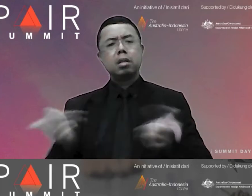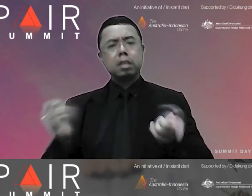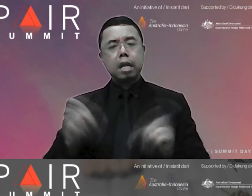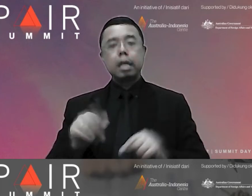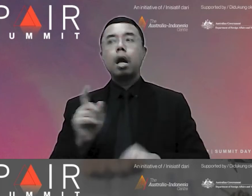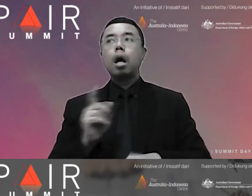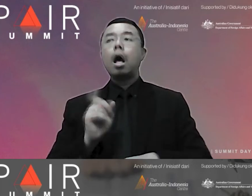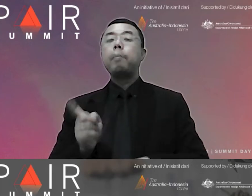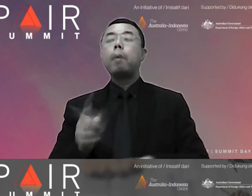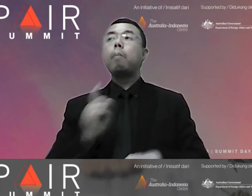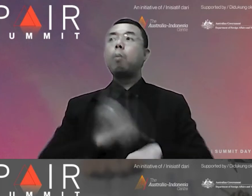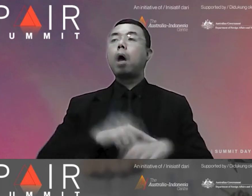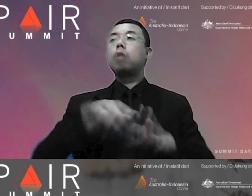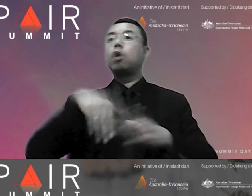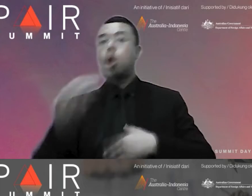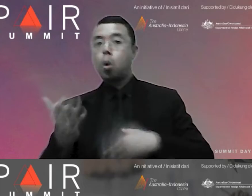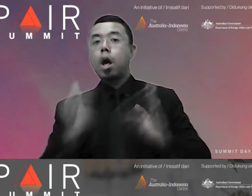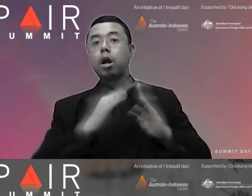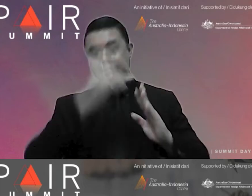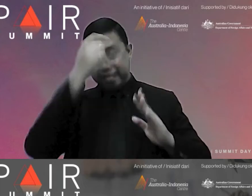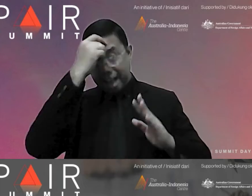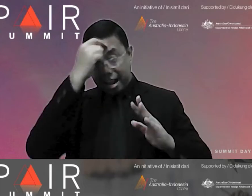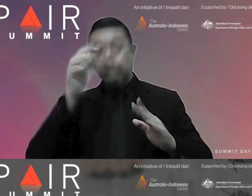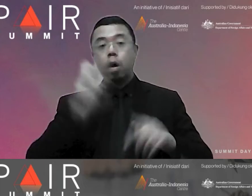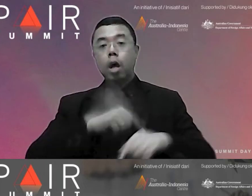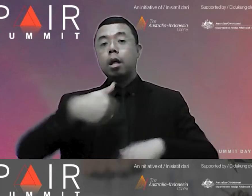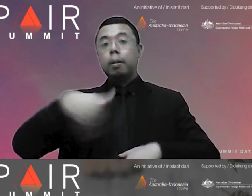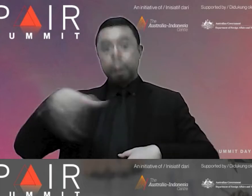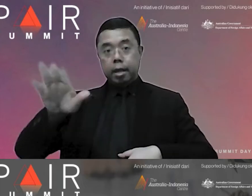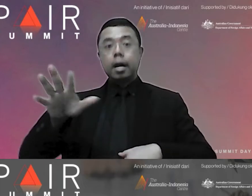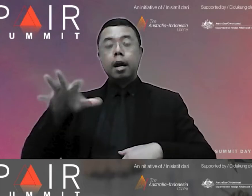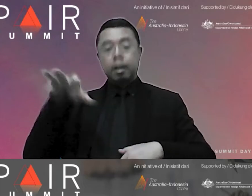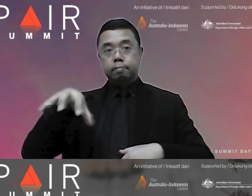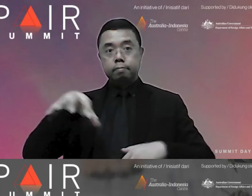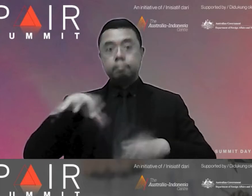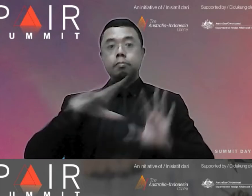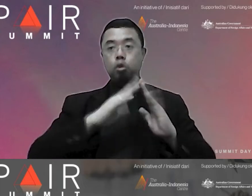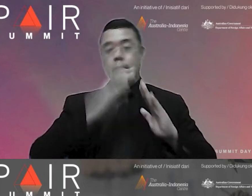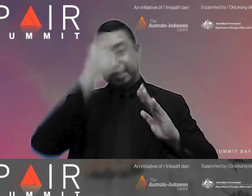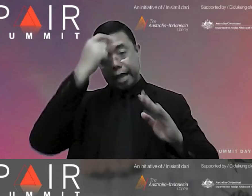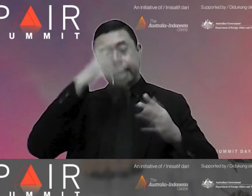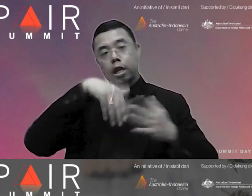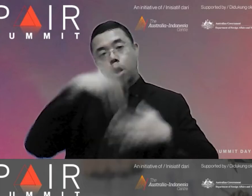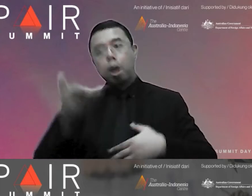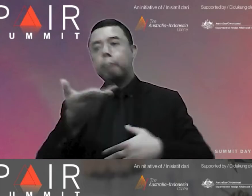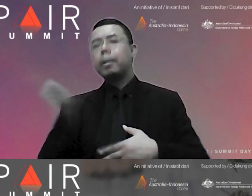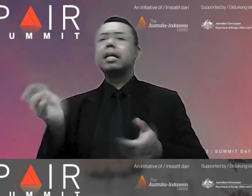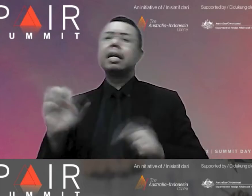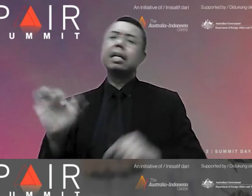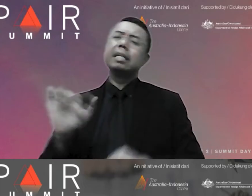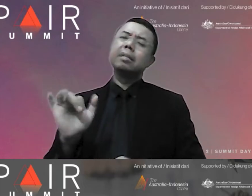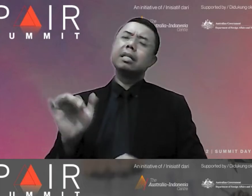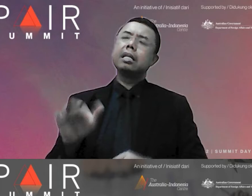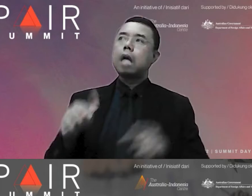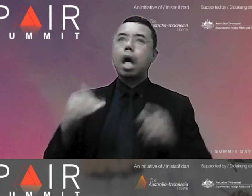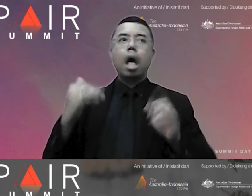especially if they are working on the COVID area, they become more alert, they become more cautious, they become more vigilant. But